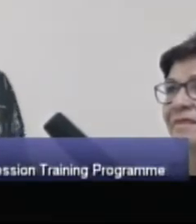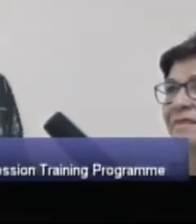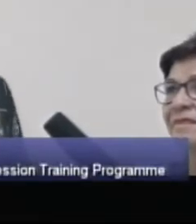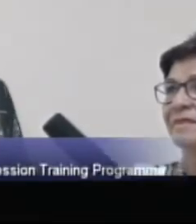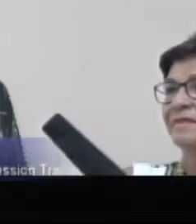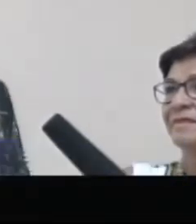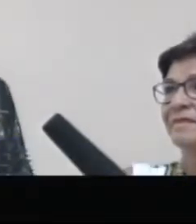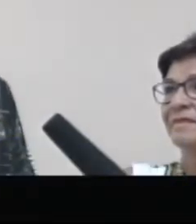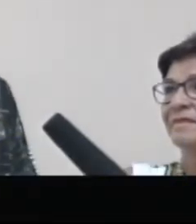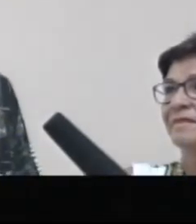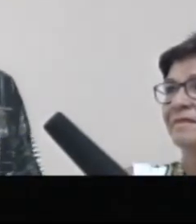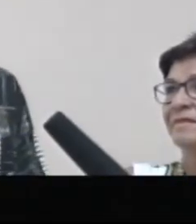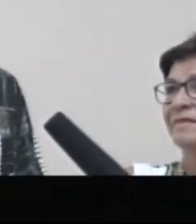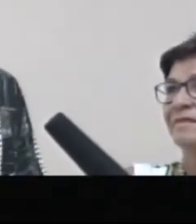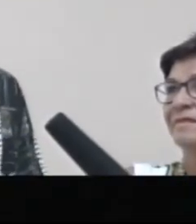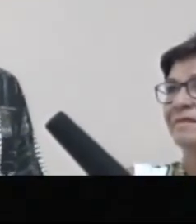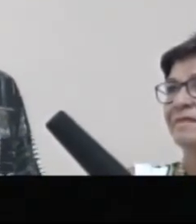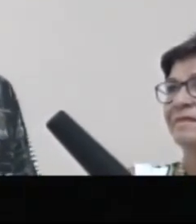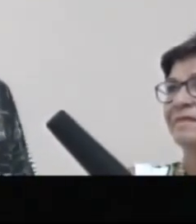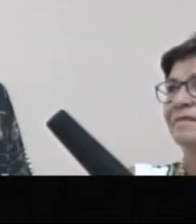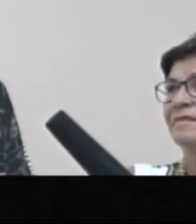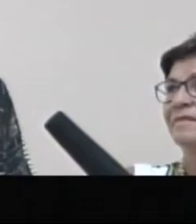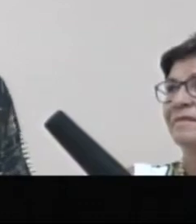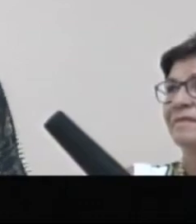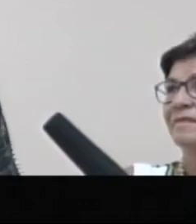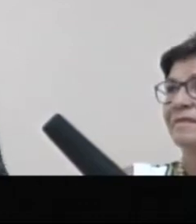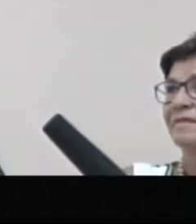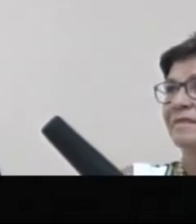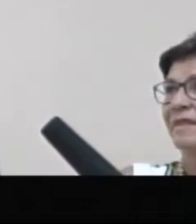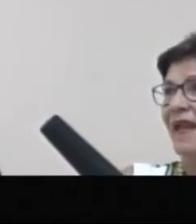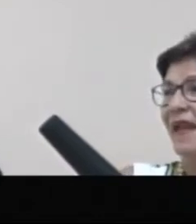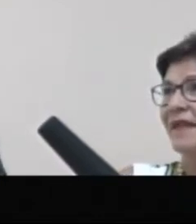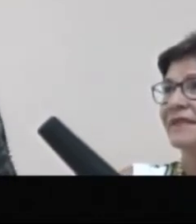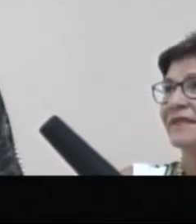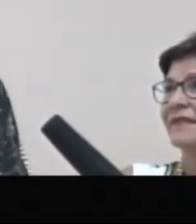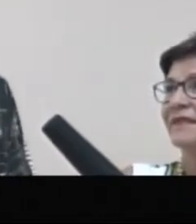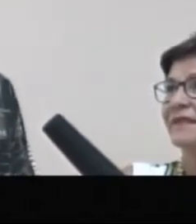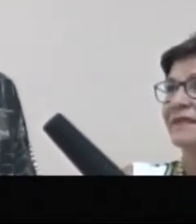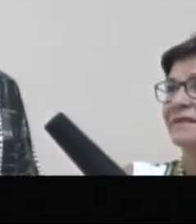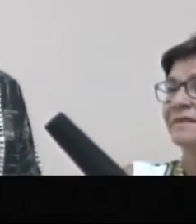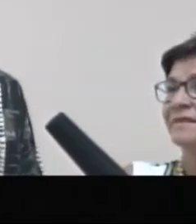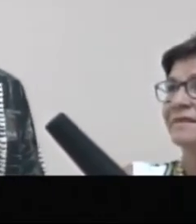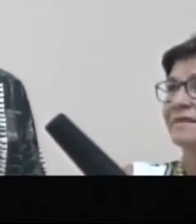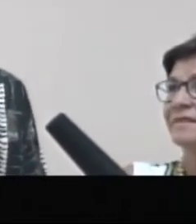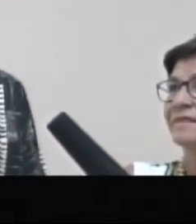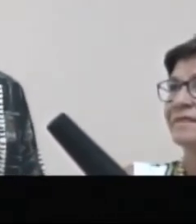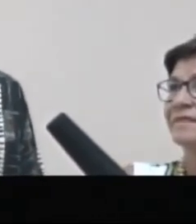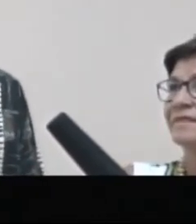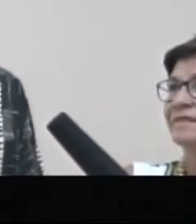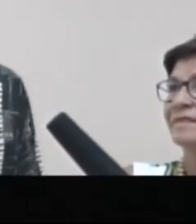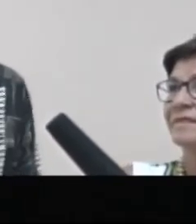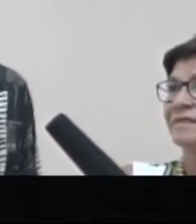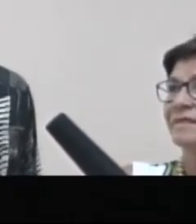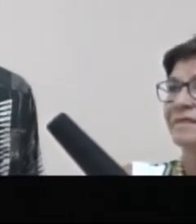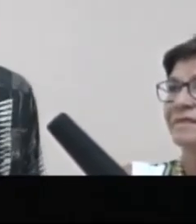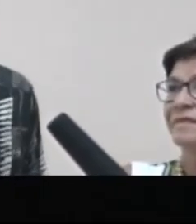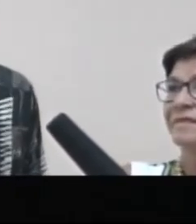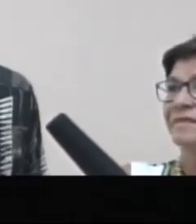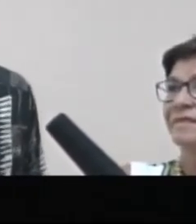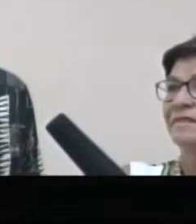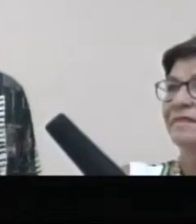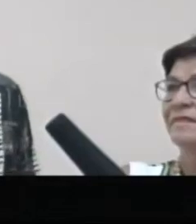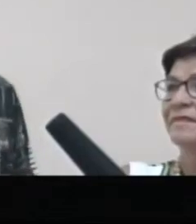what that is said and done here. And Ms. Jackson, I think, you said it very clearly.